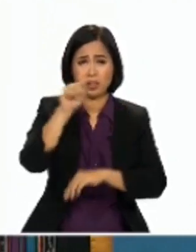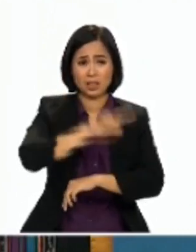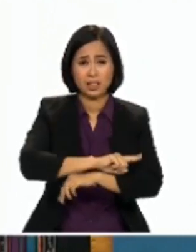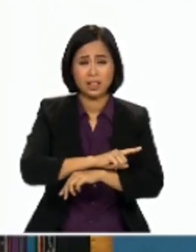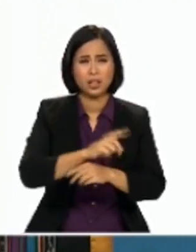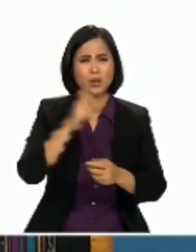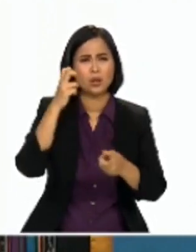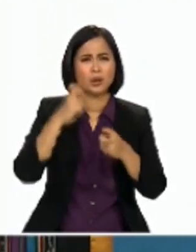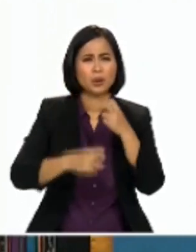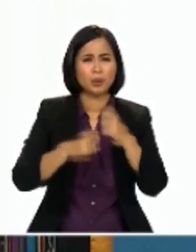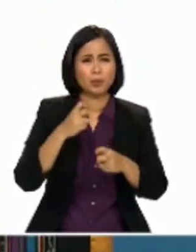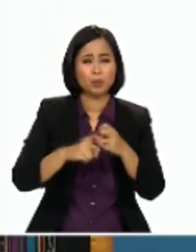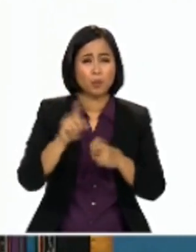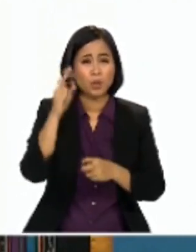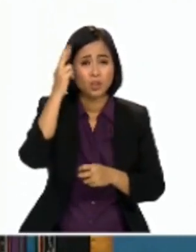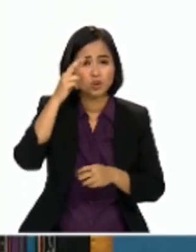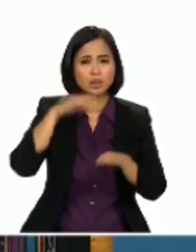congestion